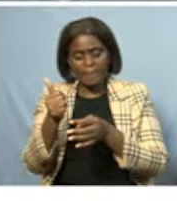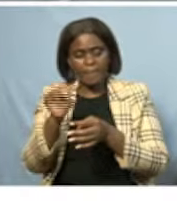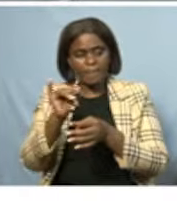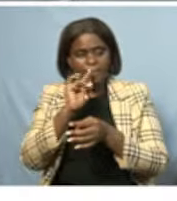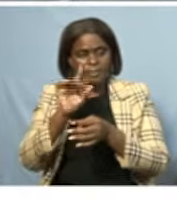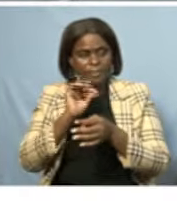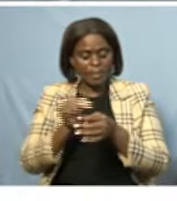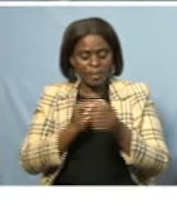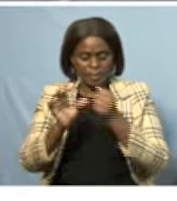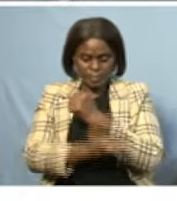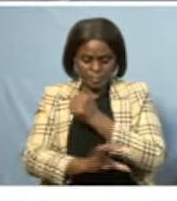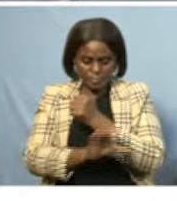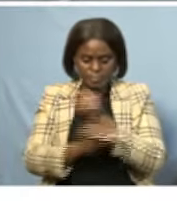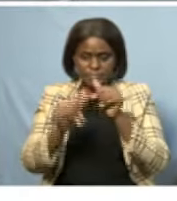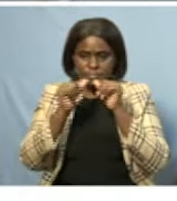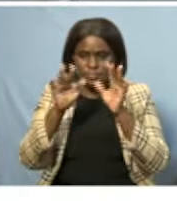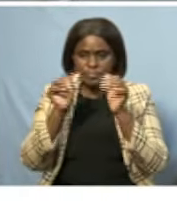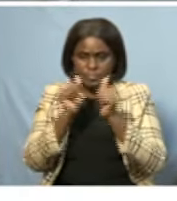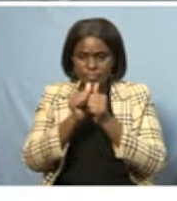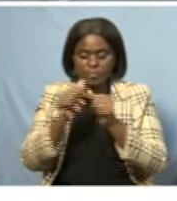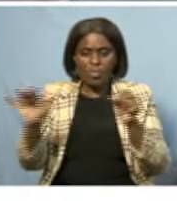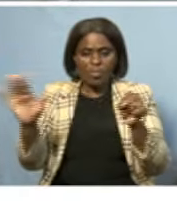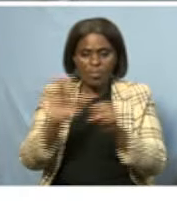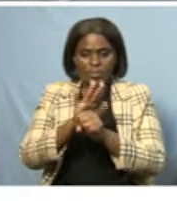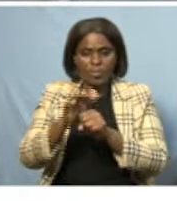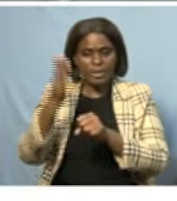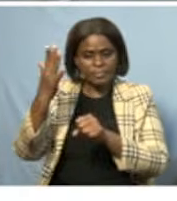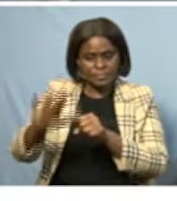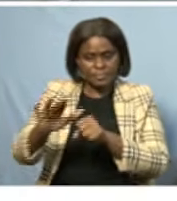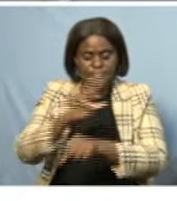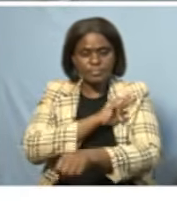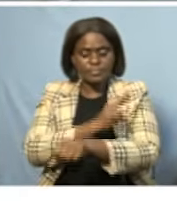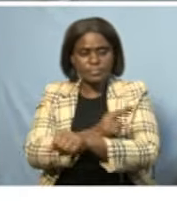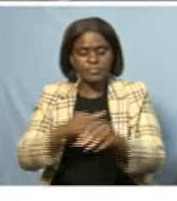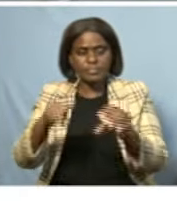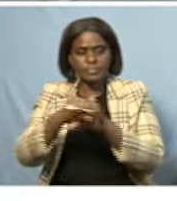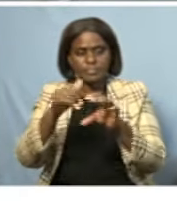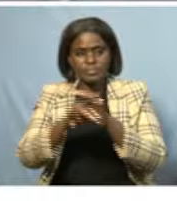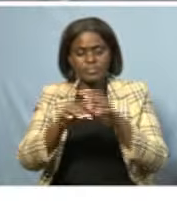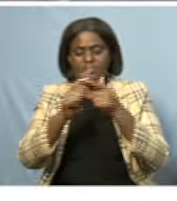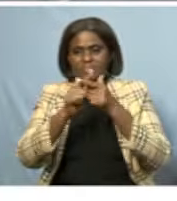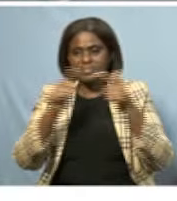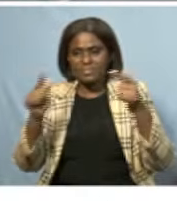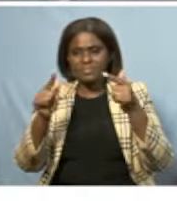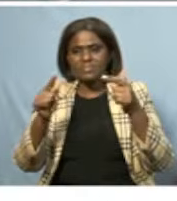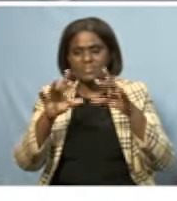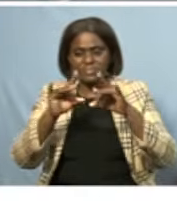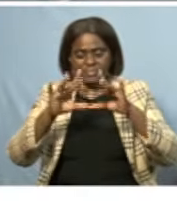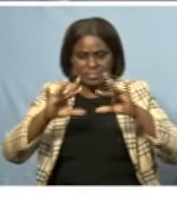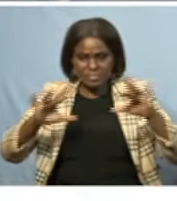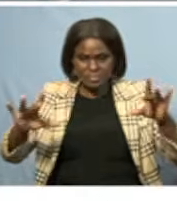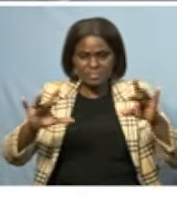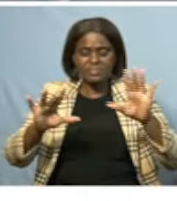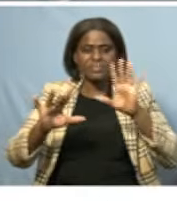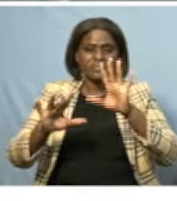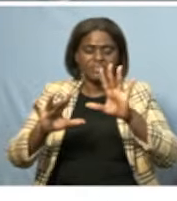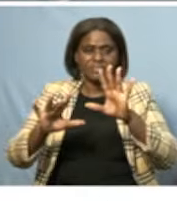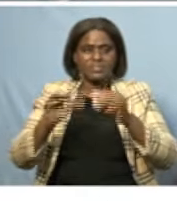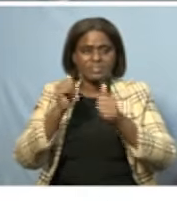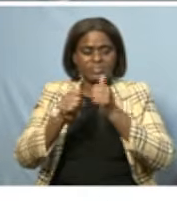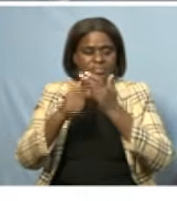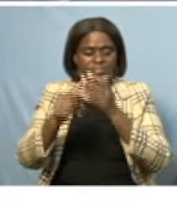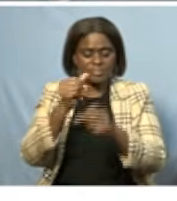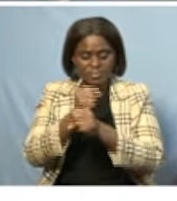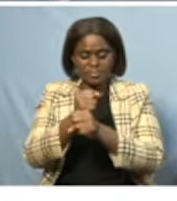that our country is blessed with an abundance of natural resources, including vast tracts of land that